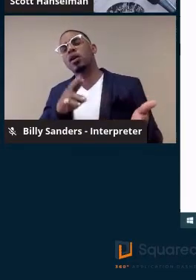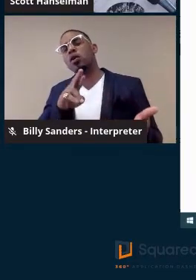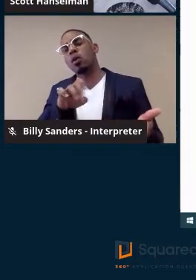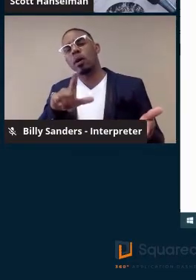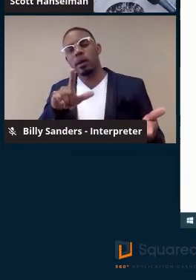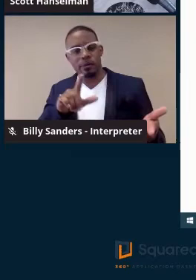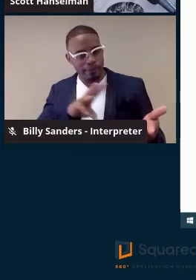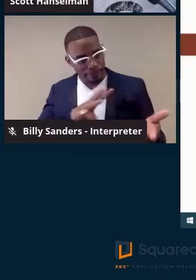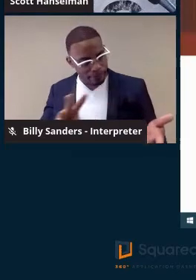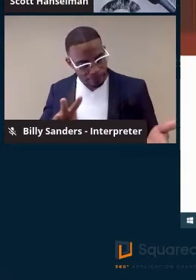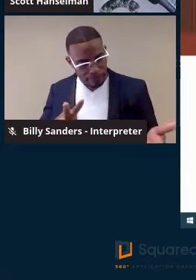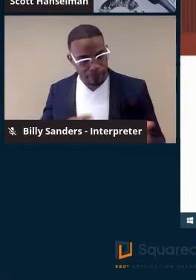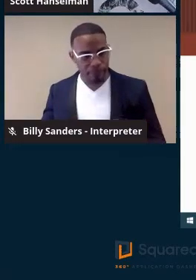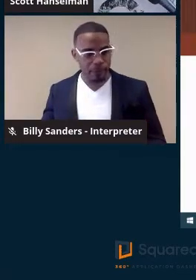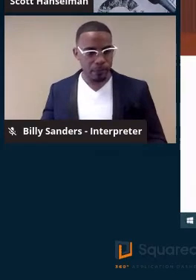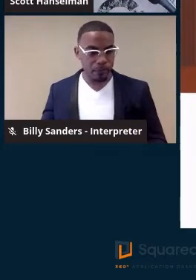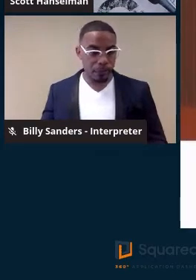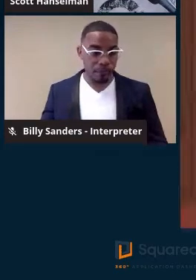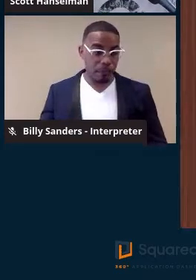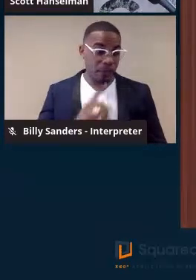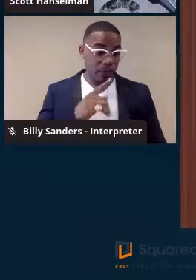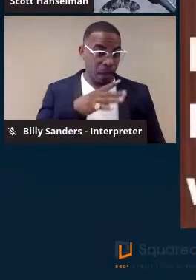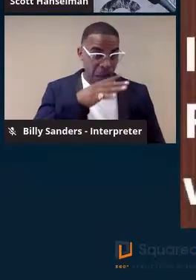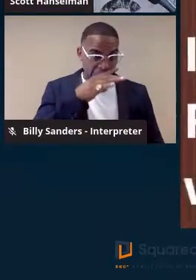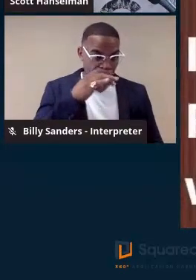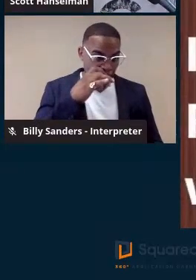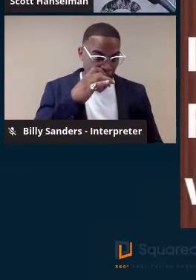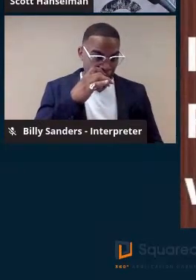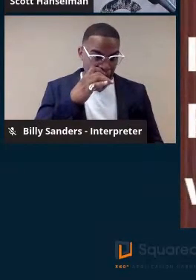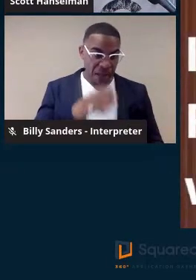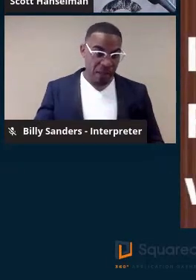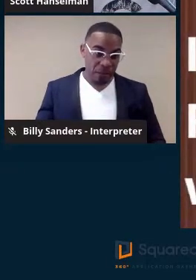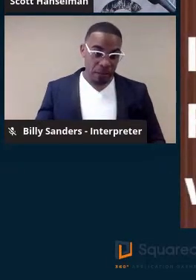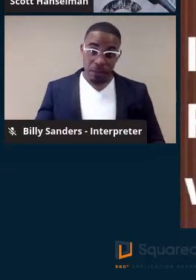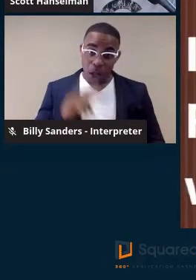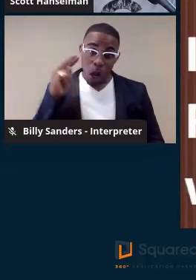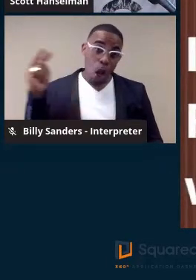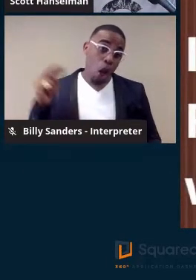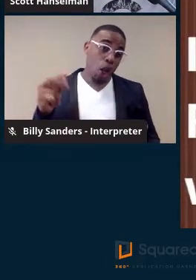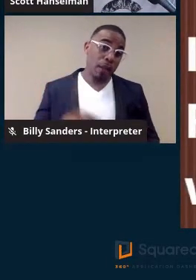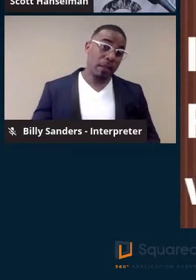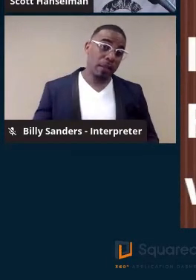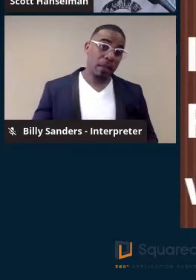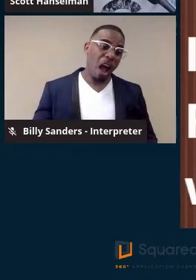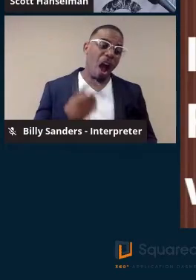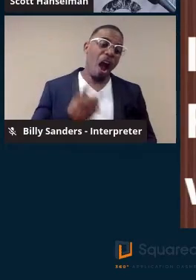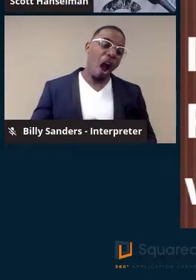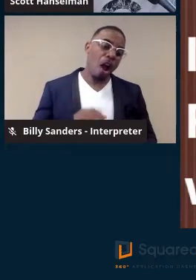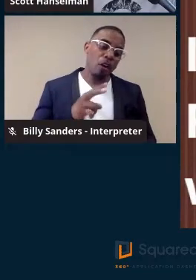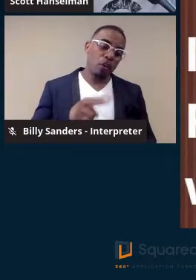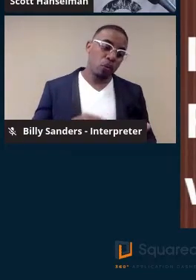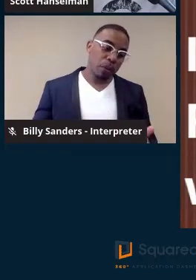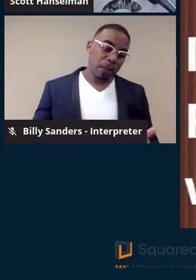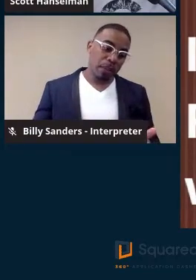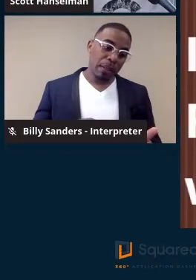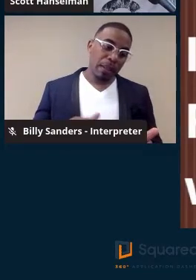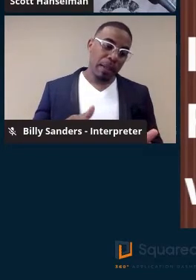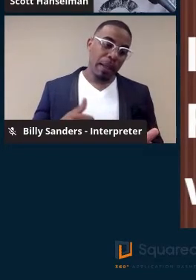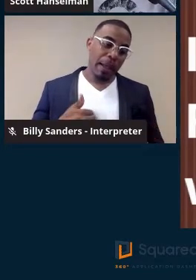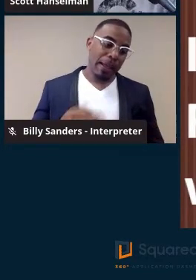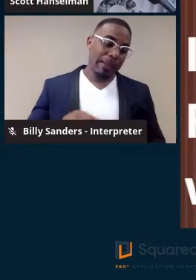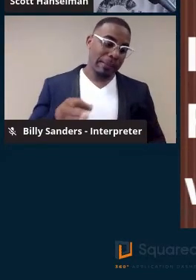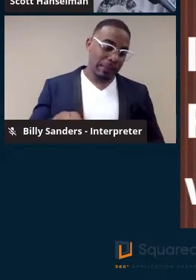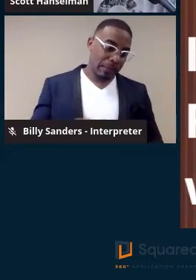URLs that they're ugly. Look at this. It's hard to read. It has an